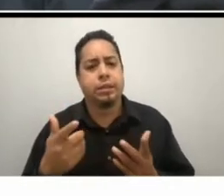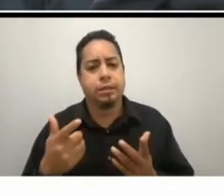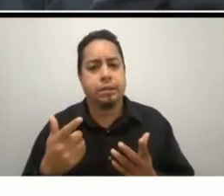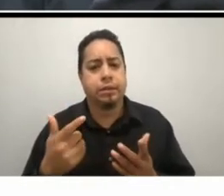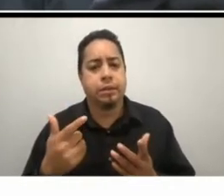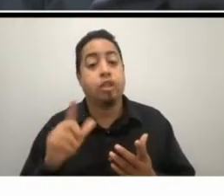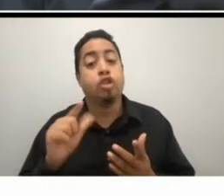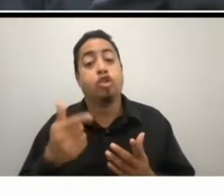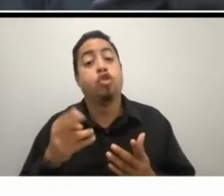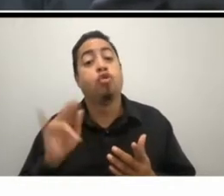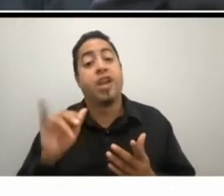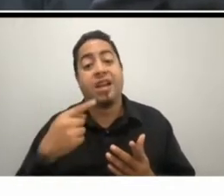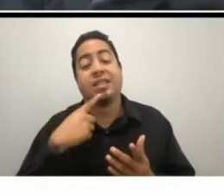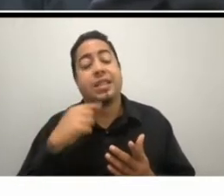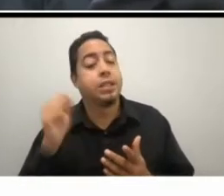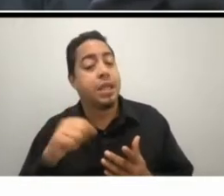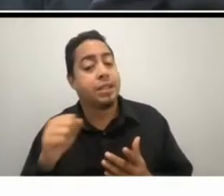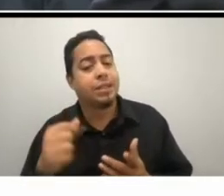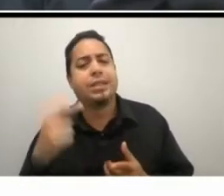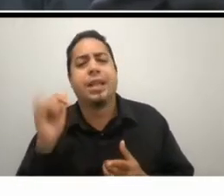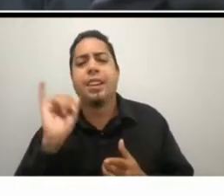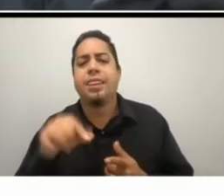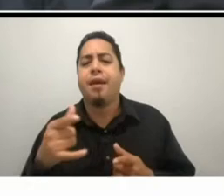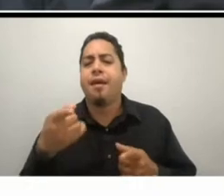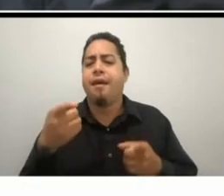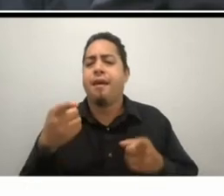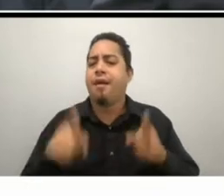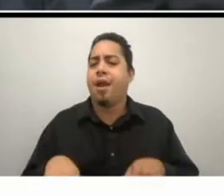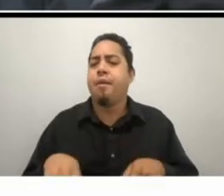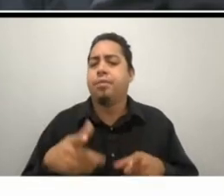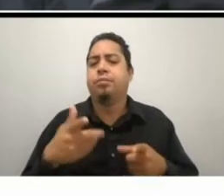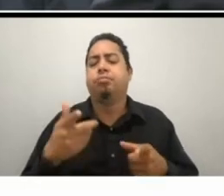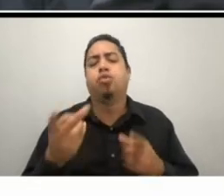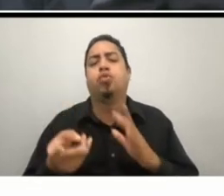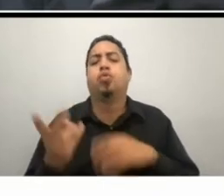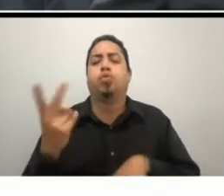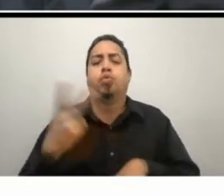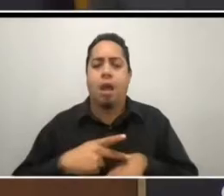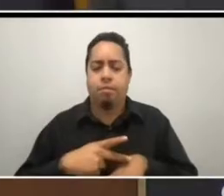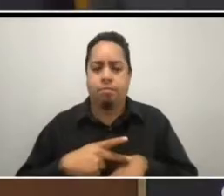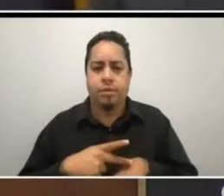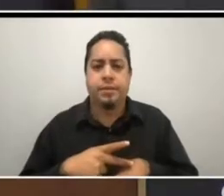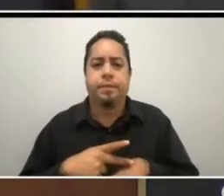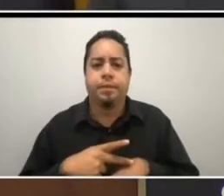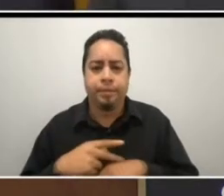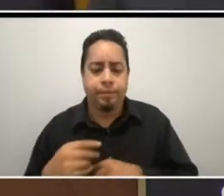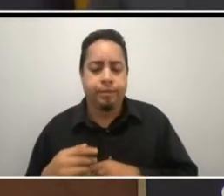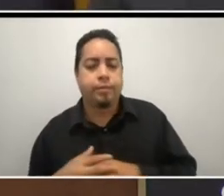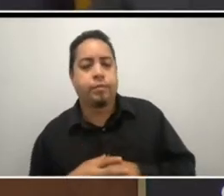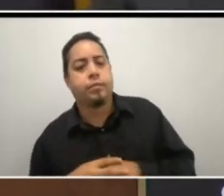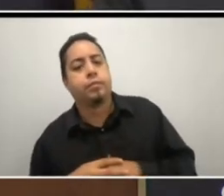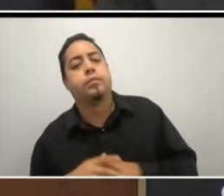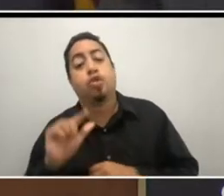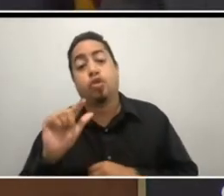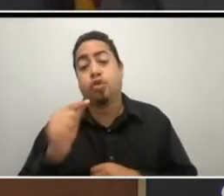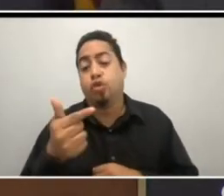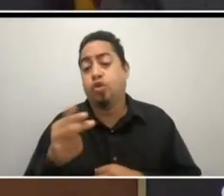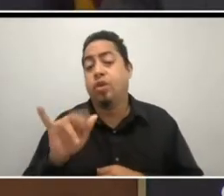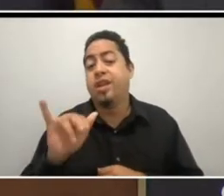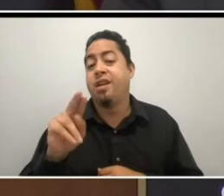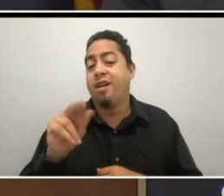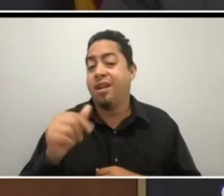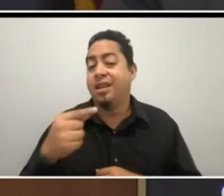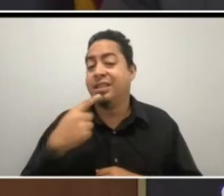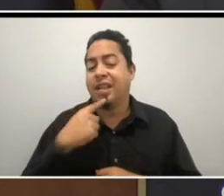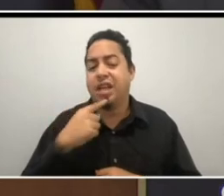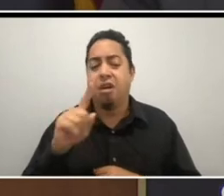that happened on at least two occasions, that interchange in the conversation. So Mr. Giuliani was claiming in the call that there were hundreds of